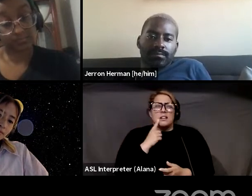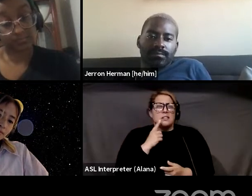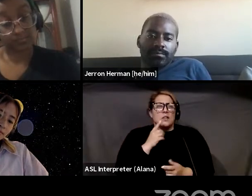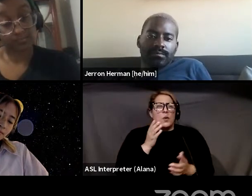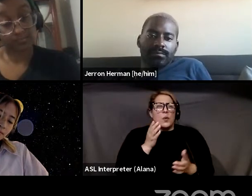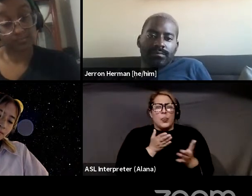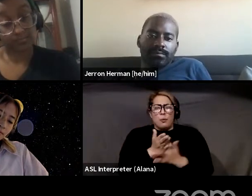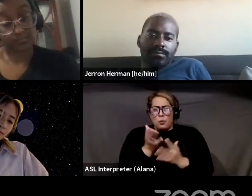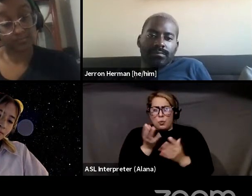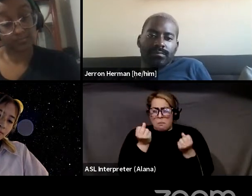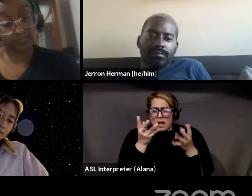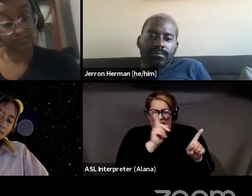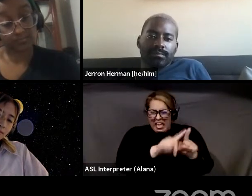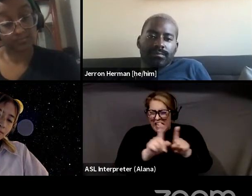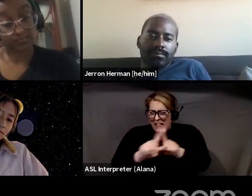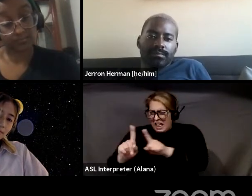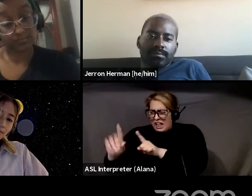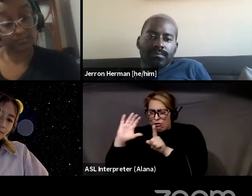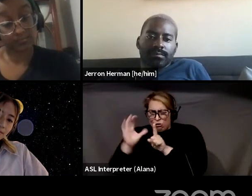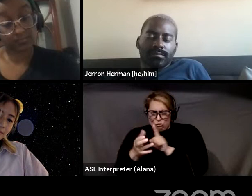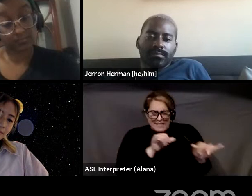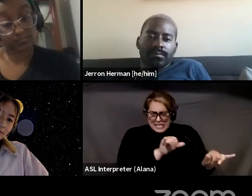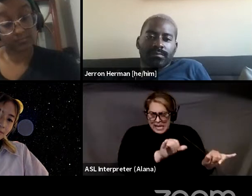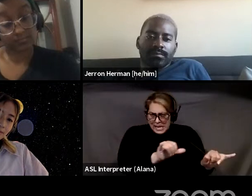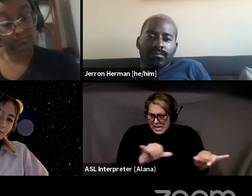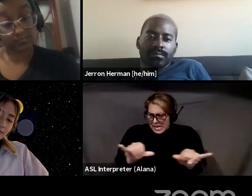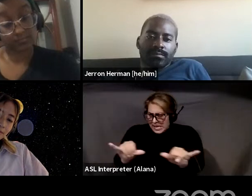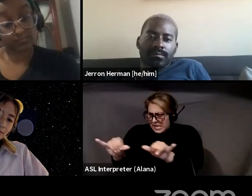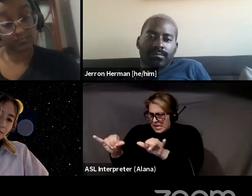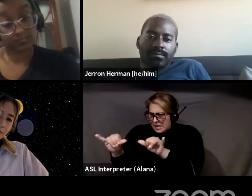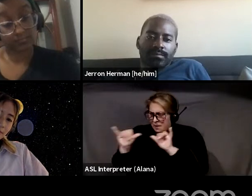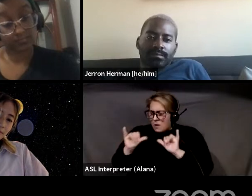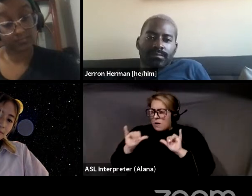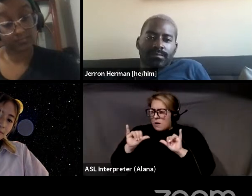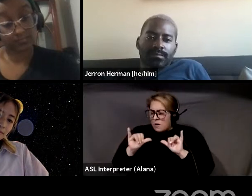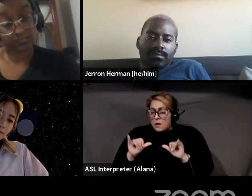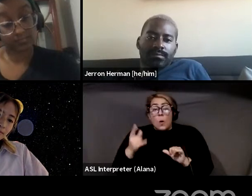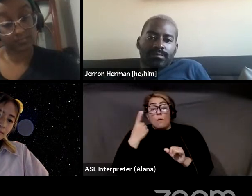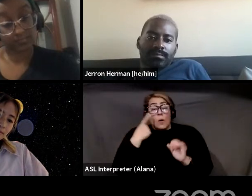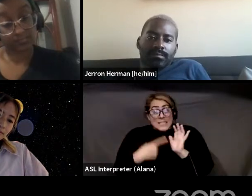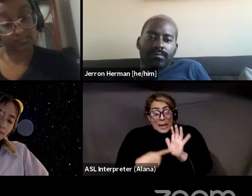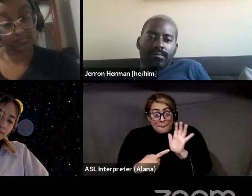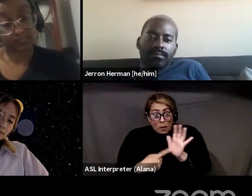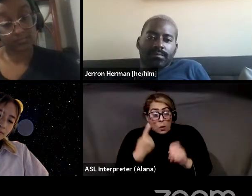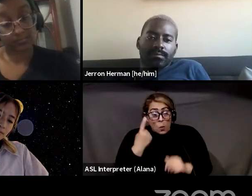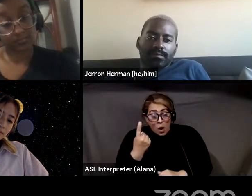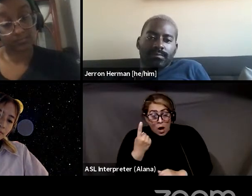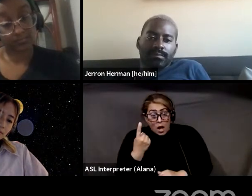multiple cultures. For example, one of the